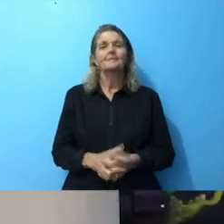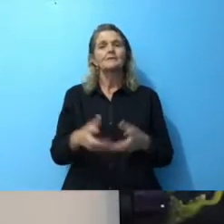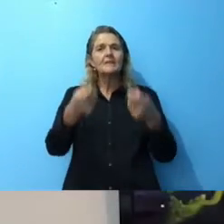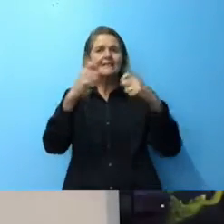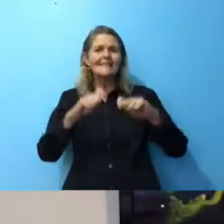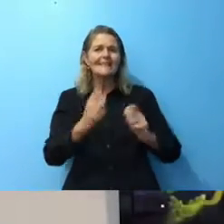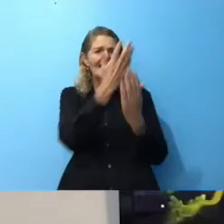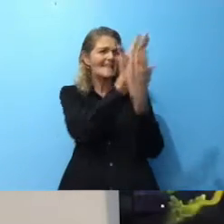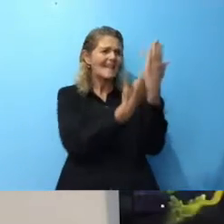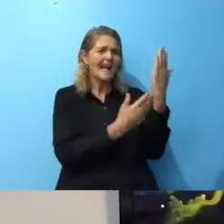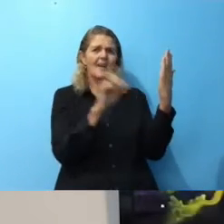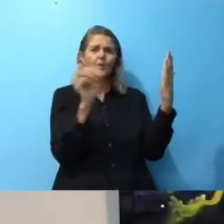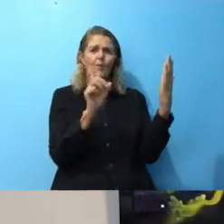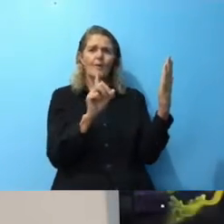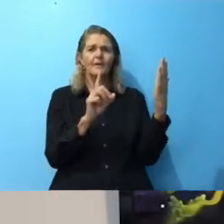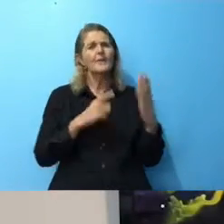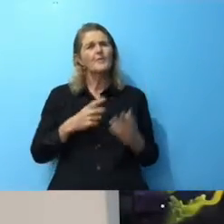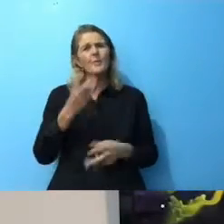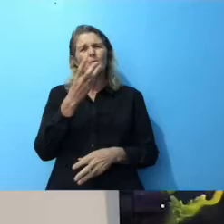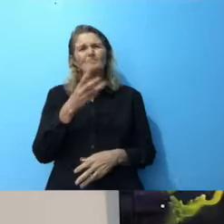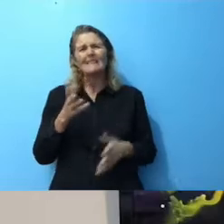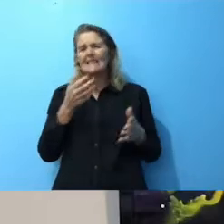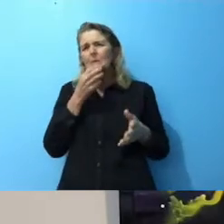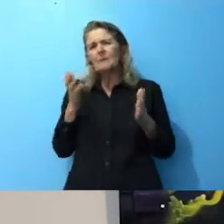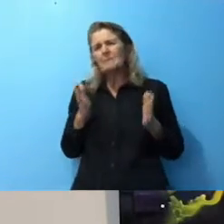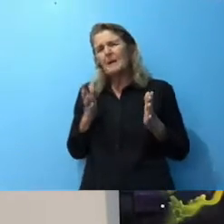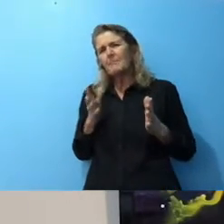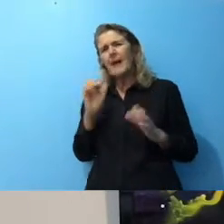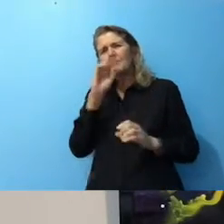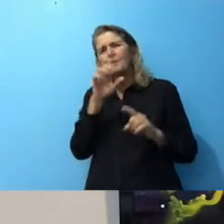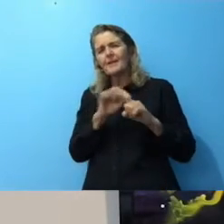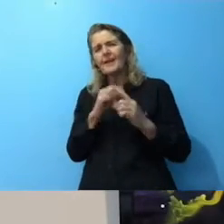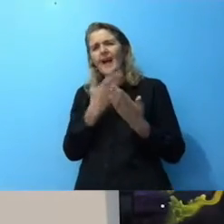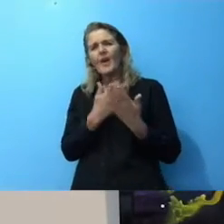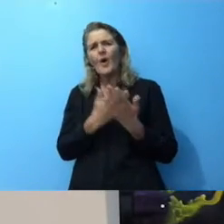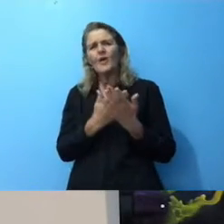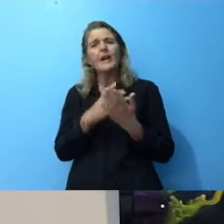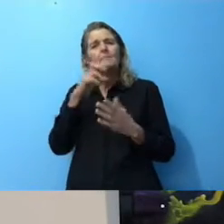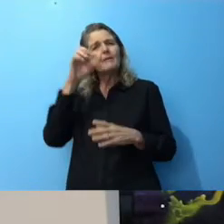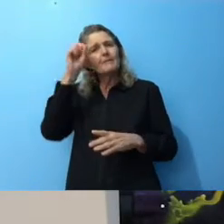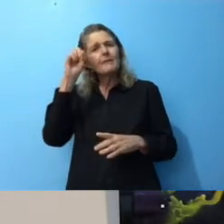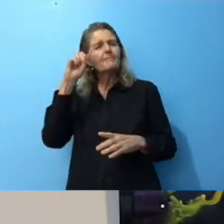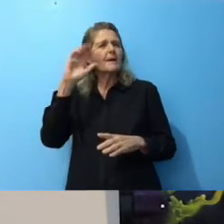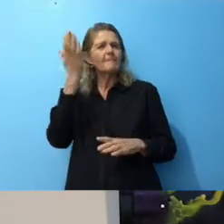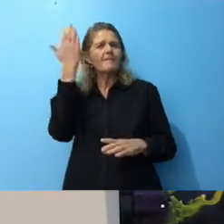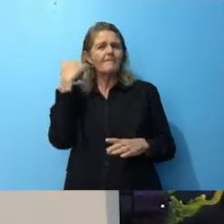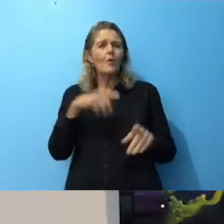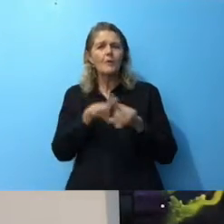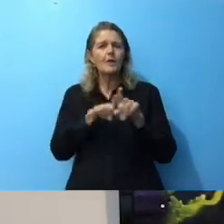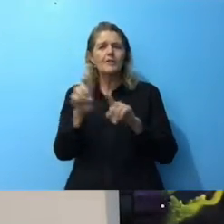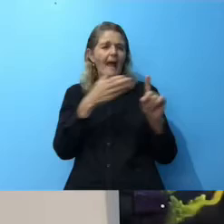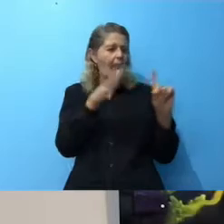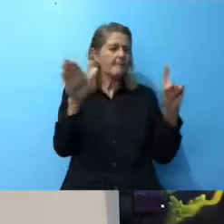Okay, so next layer. So it might have looked weird just how I was popping that colour on, but I actually like what we did in the session where we did the abstract layering. I want to use